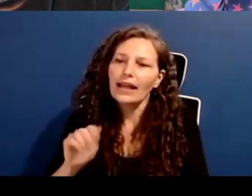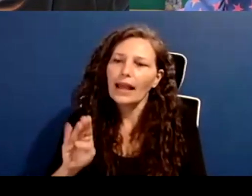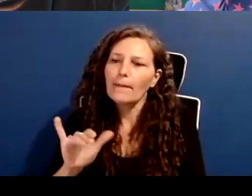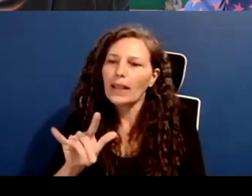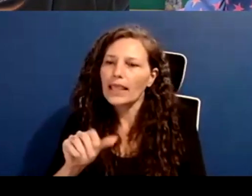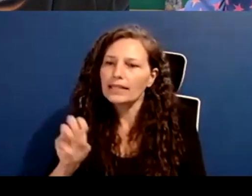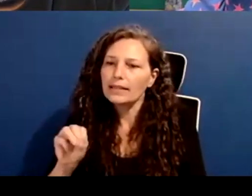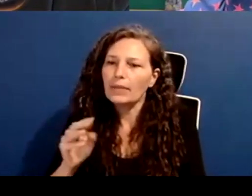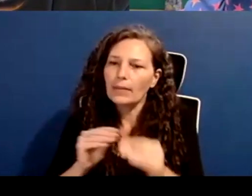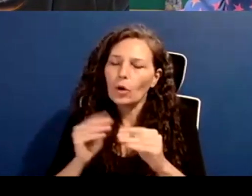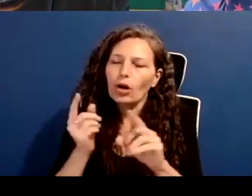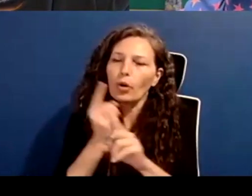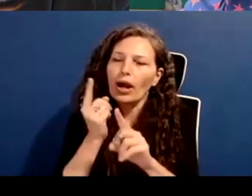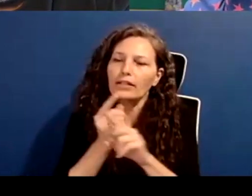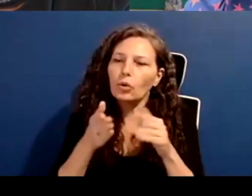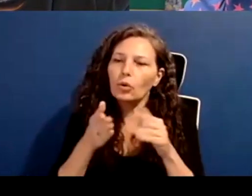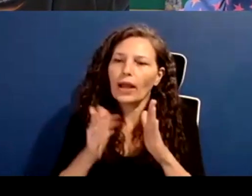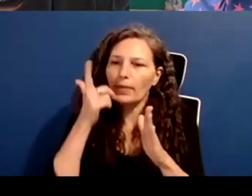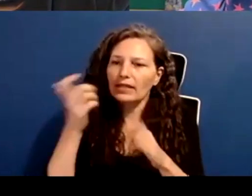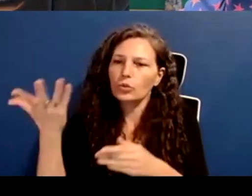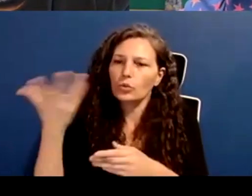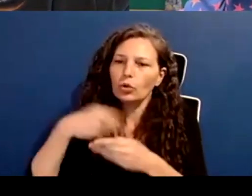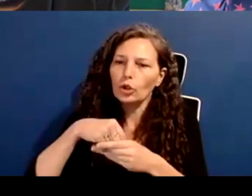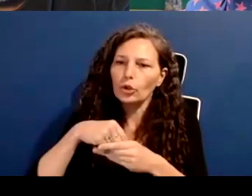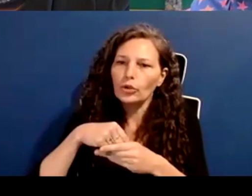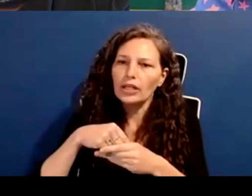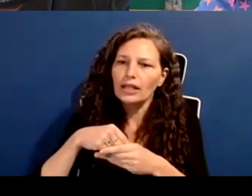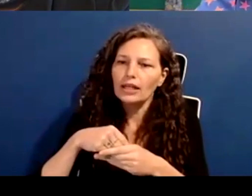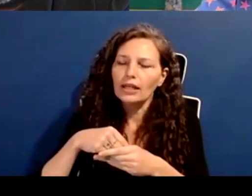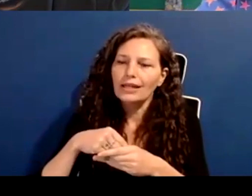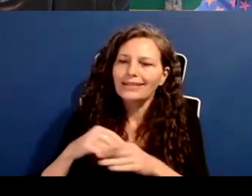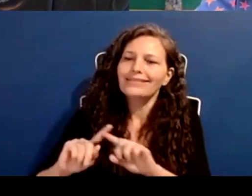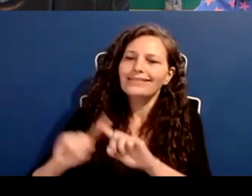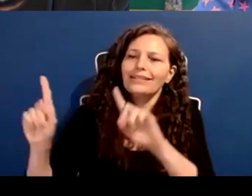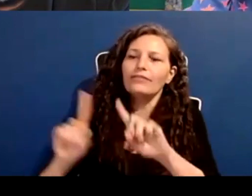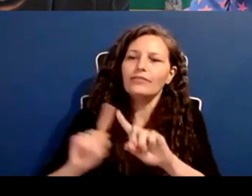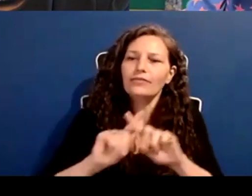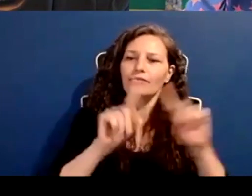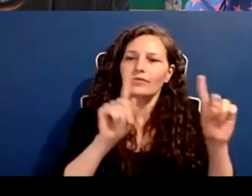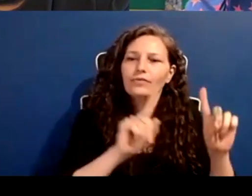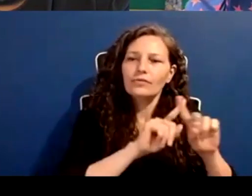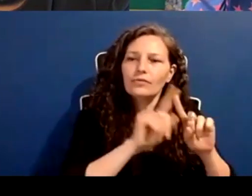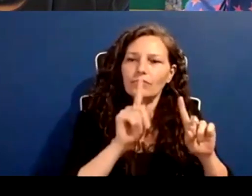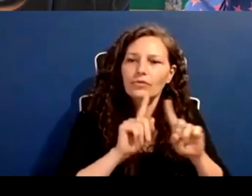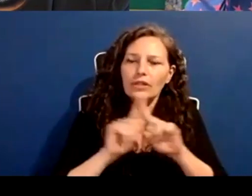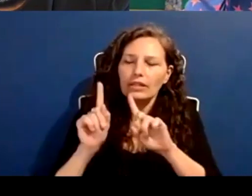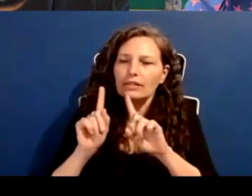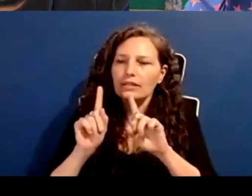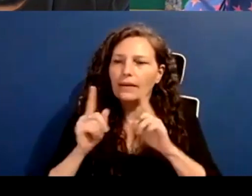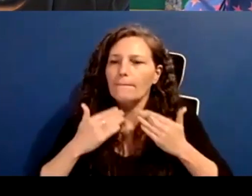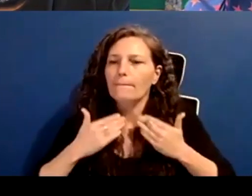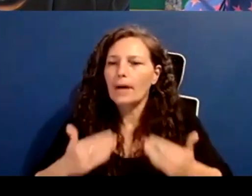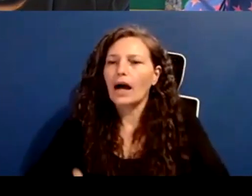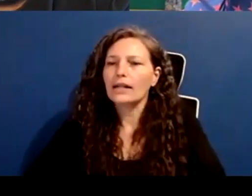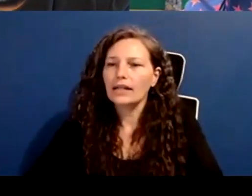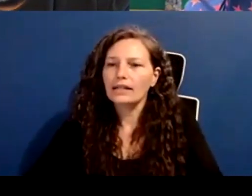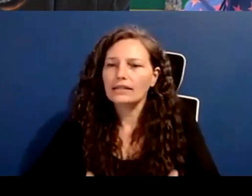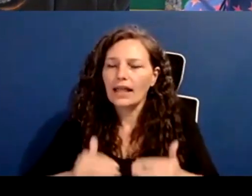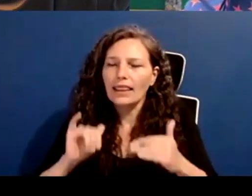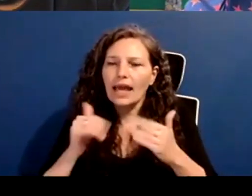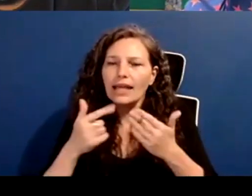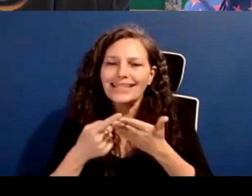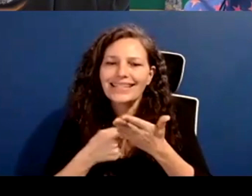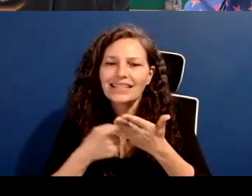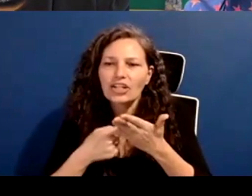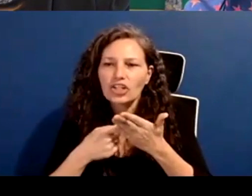now we're starting to include the experiences of atypical bodies and our discussions about how to understand